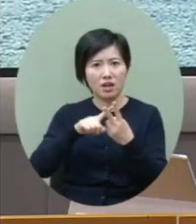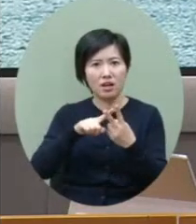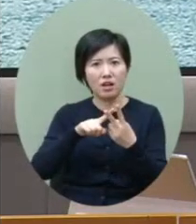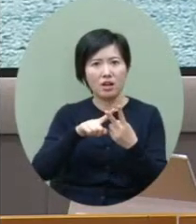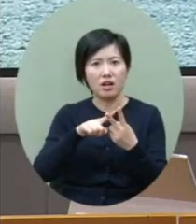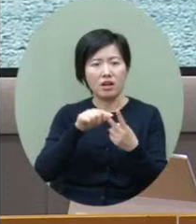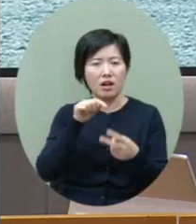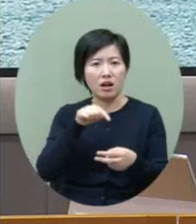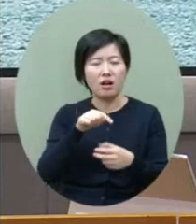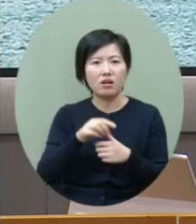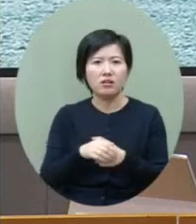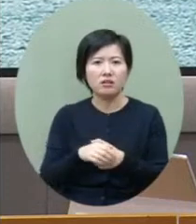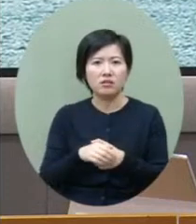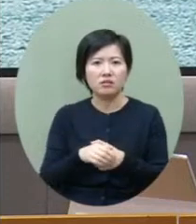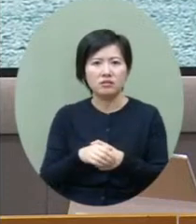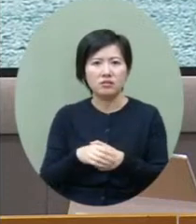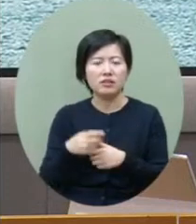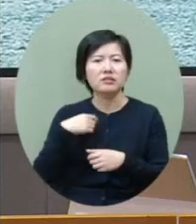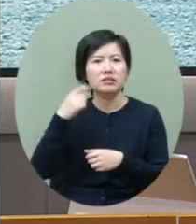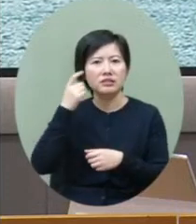enforced.